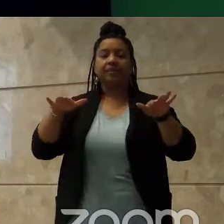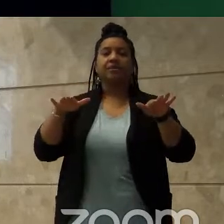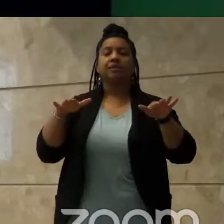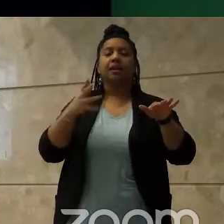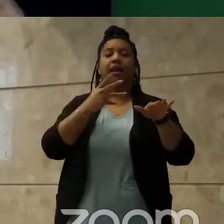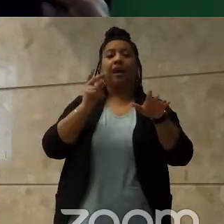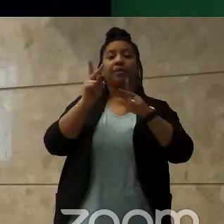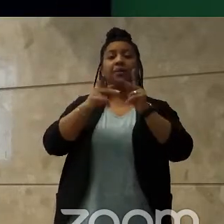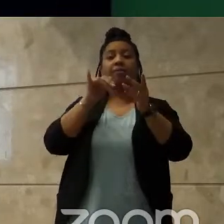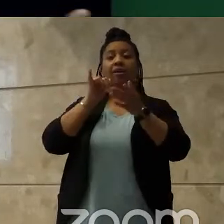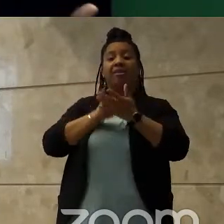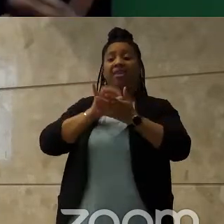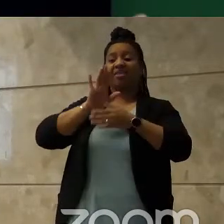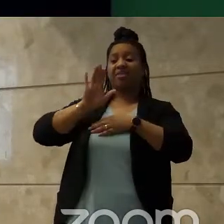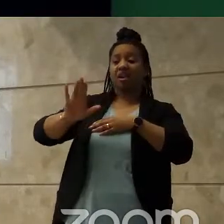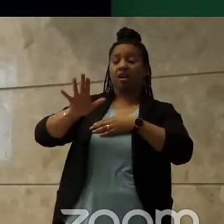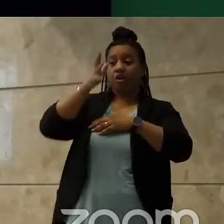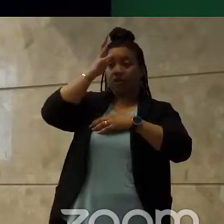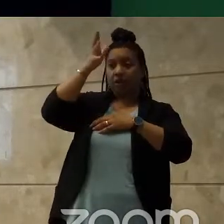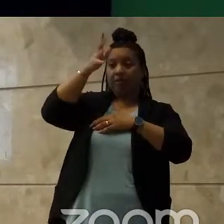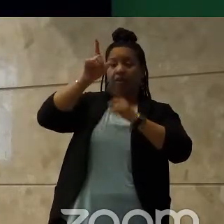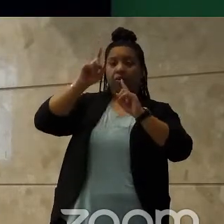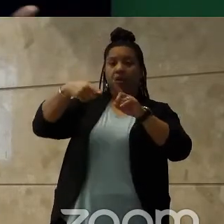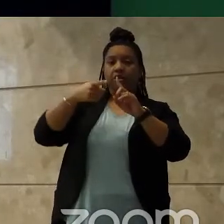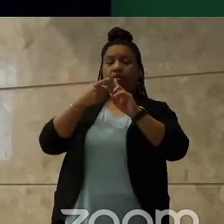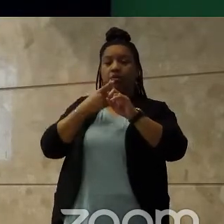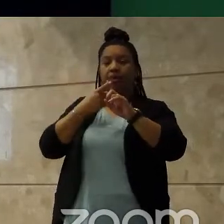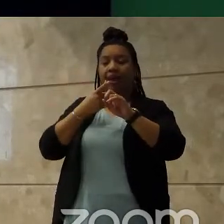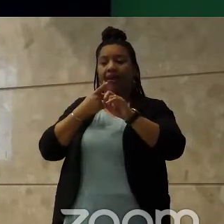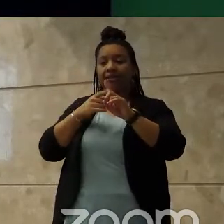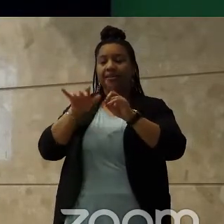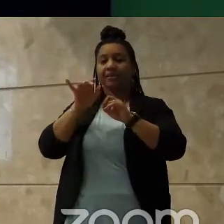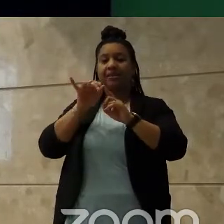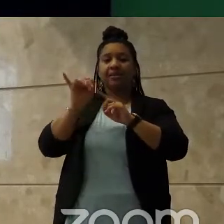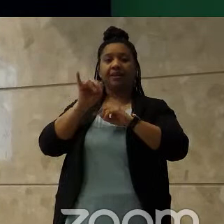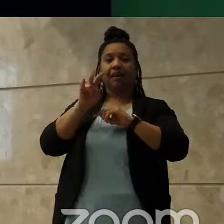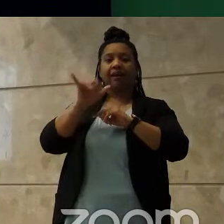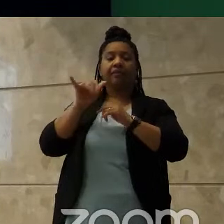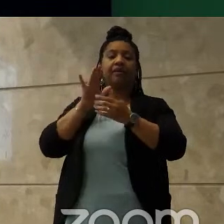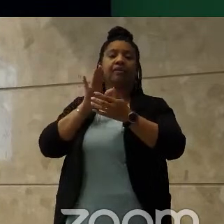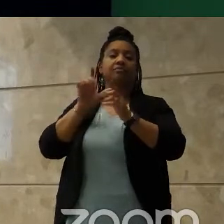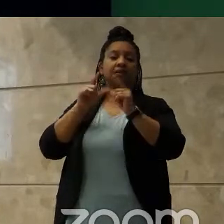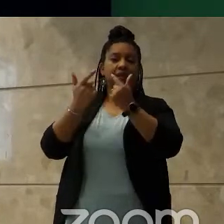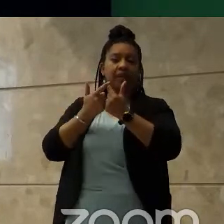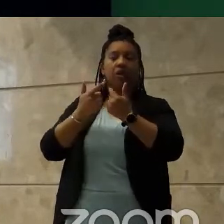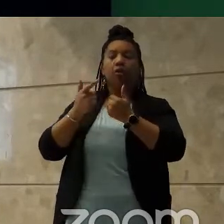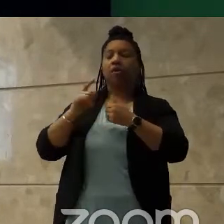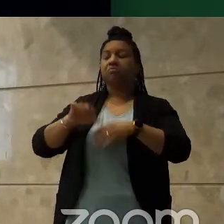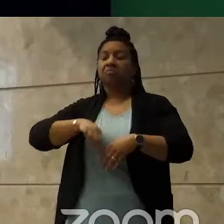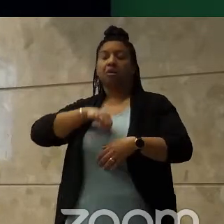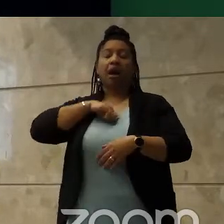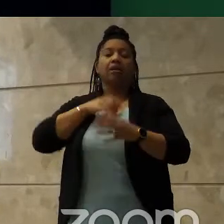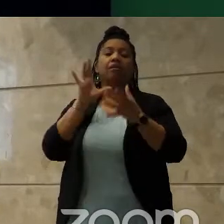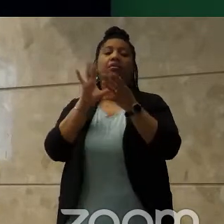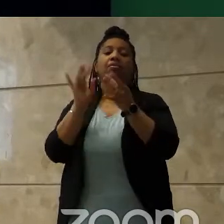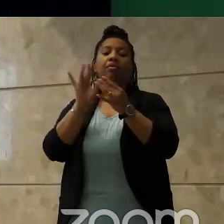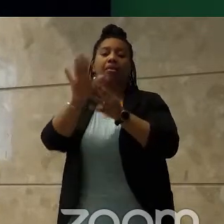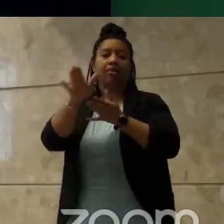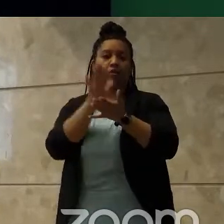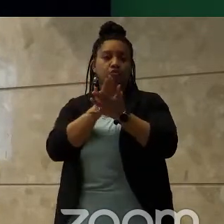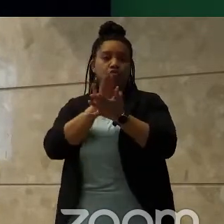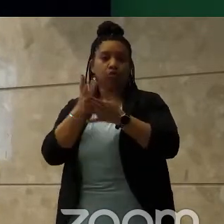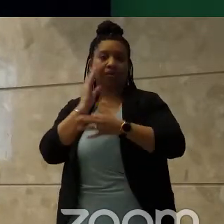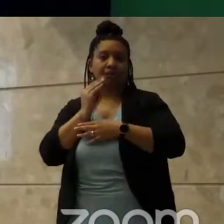whose grandfathers had gone to that Ivy were very proud to tell me about their prep school experience. The kids who were from